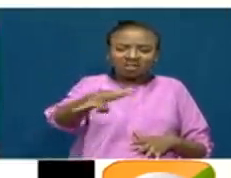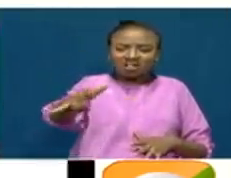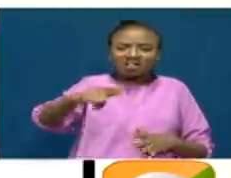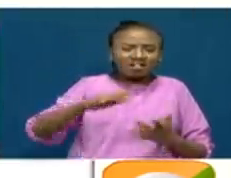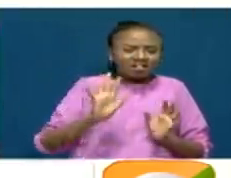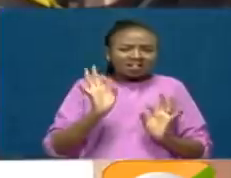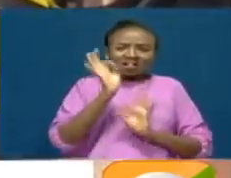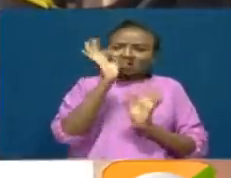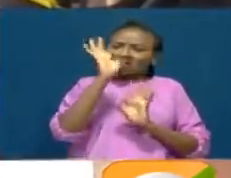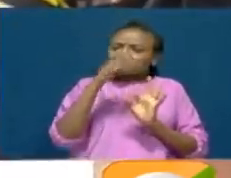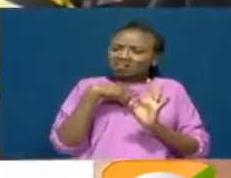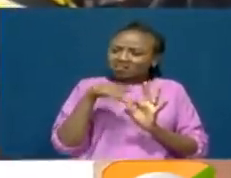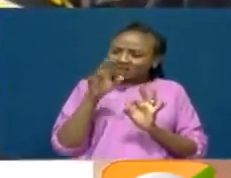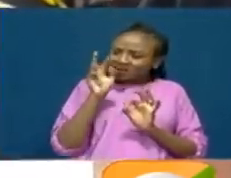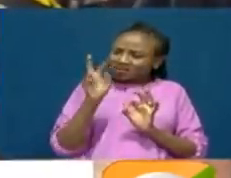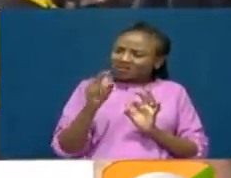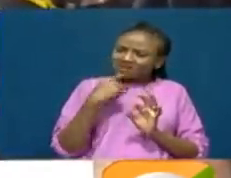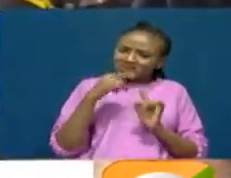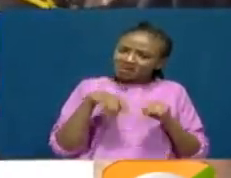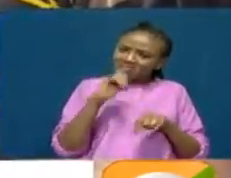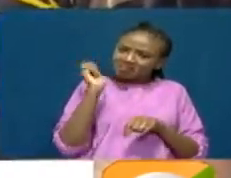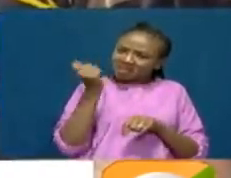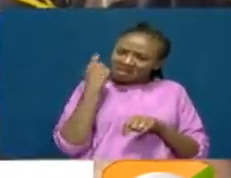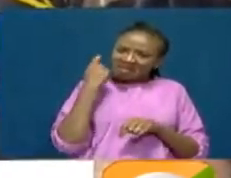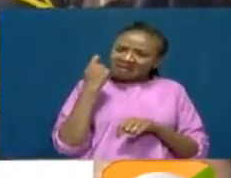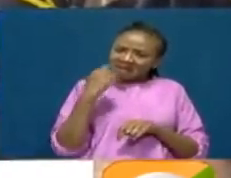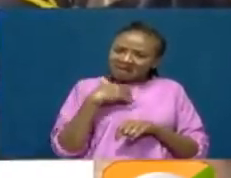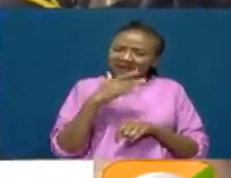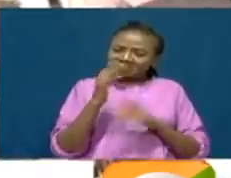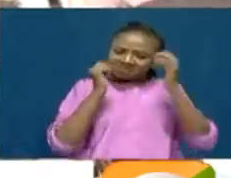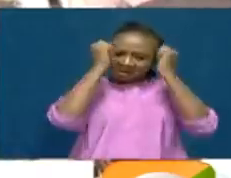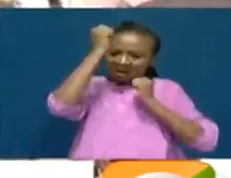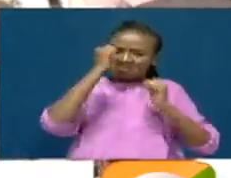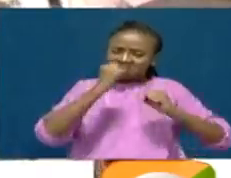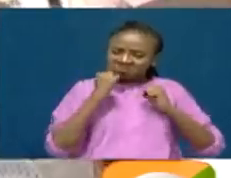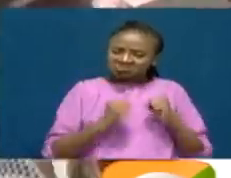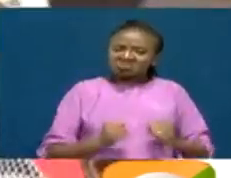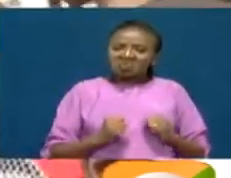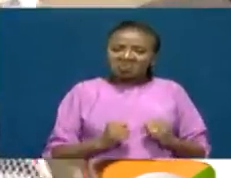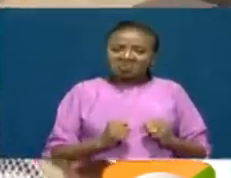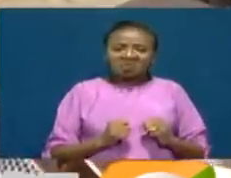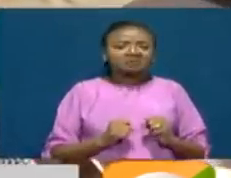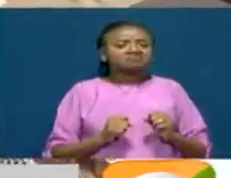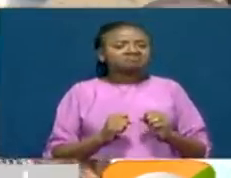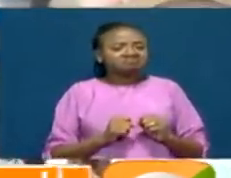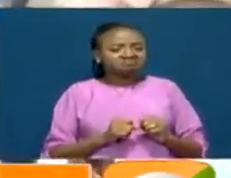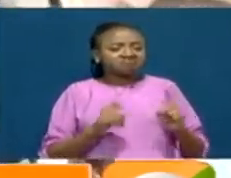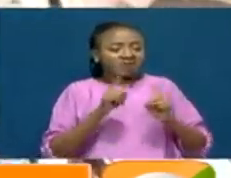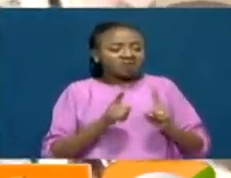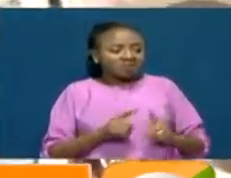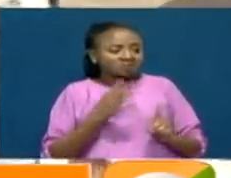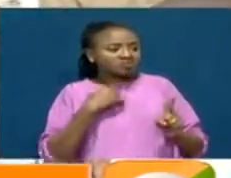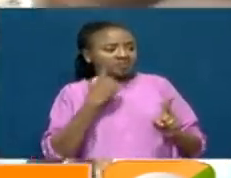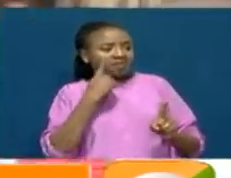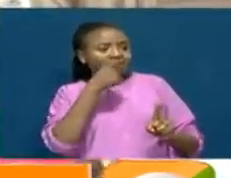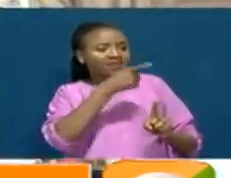Tami mwenyewe nilikuwa nashangaa kumbe Kenya tuko na walinda usalama. Hii ndio inatuonyesha sisi